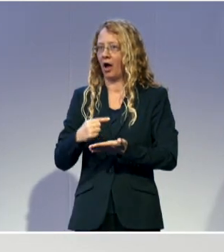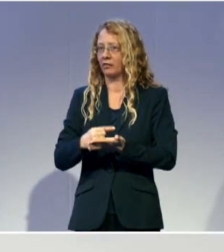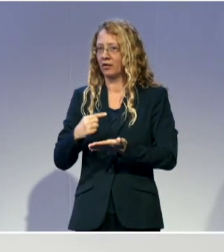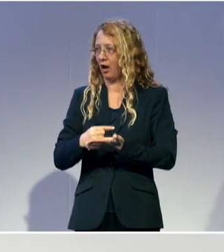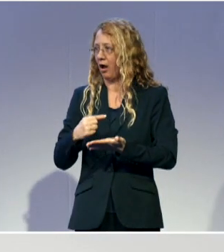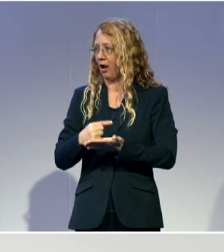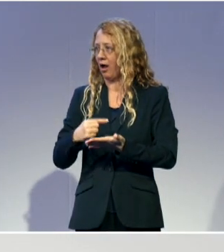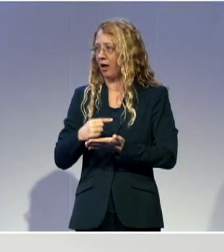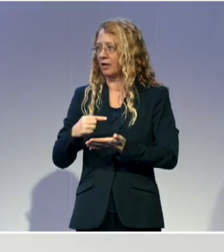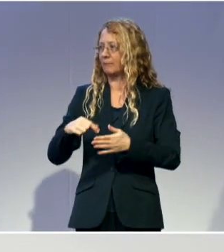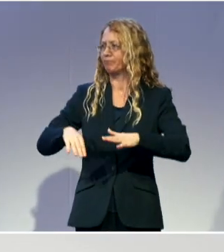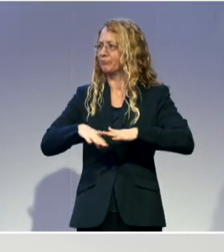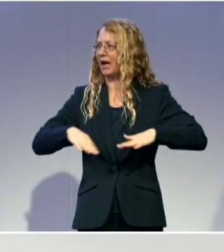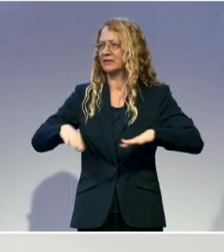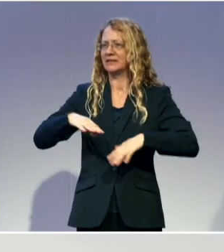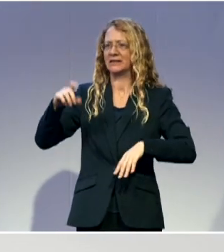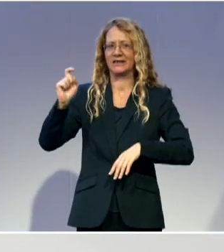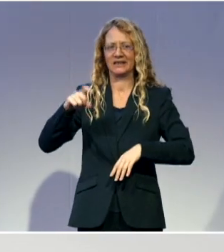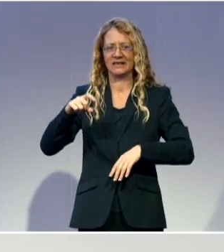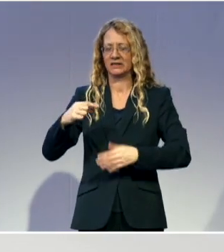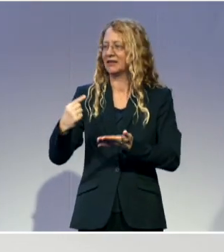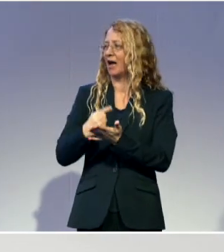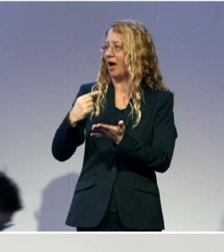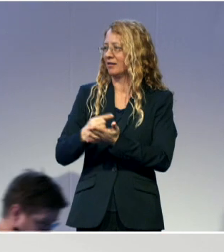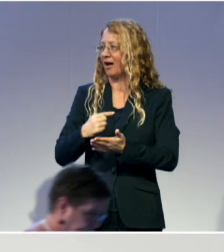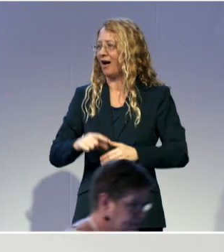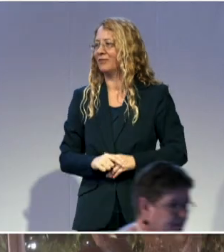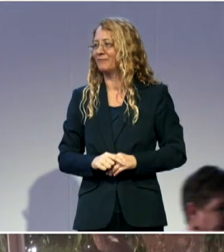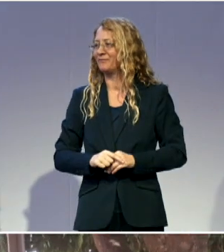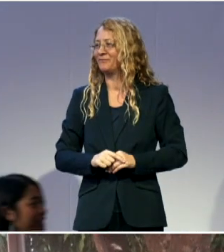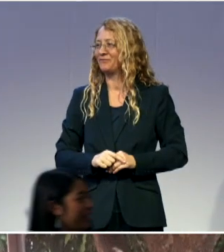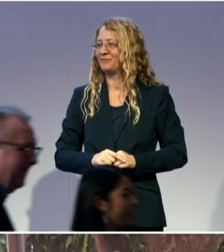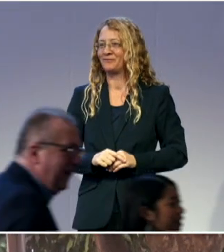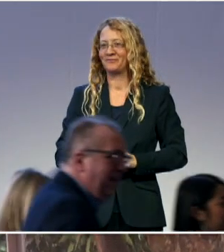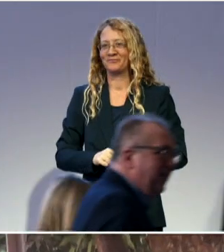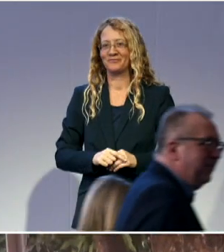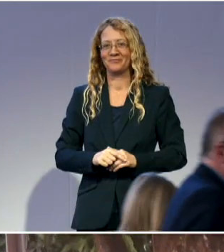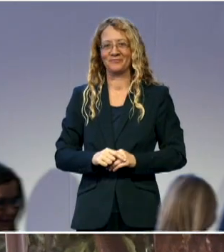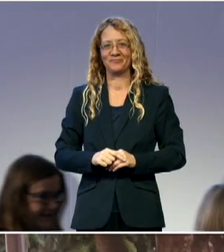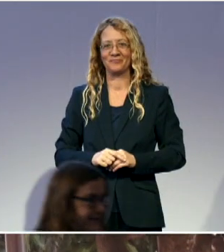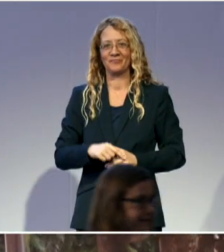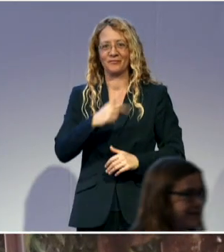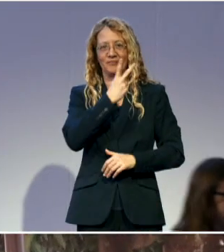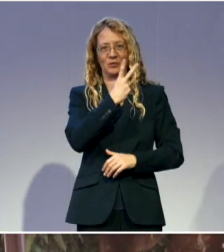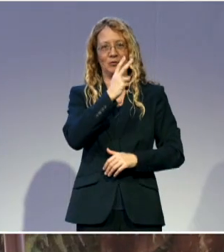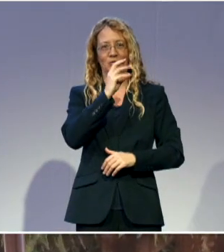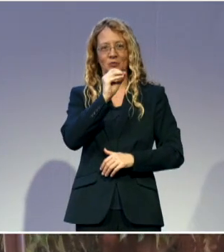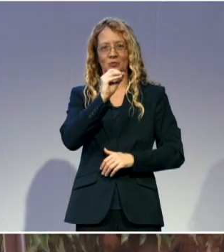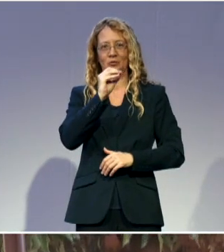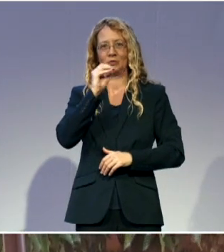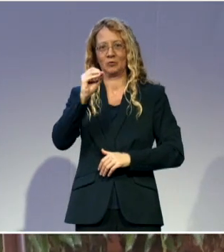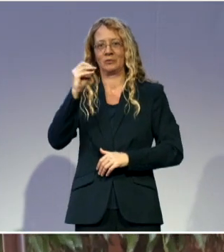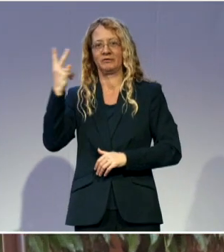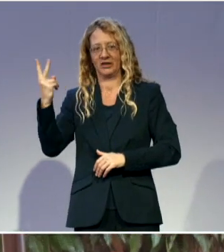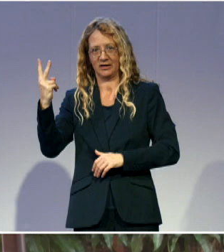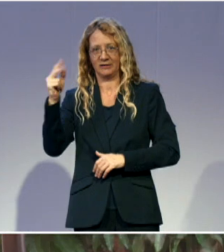Congratulations to Basic Needs Ghana. In 2002, the Basic Needs branch in Ghana launched a 5-year plan to